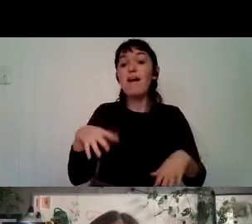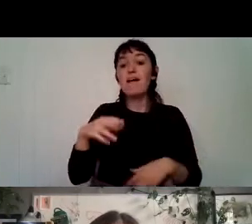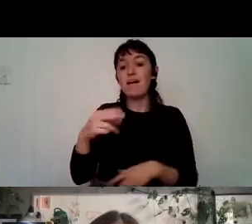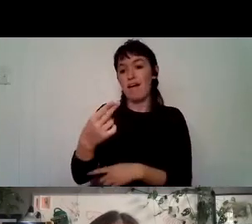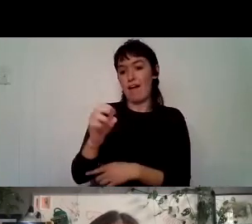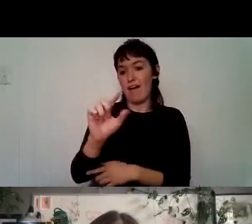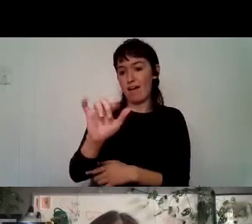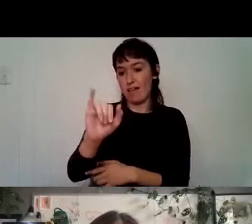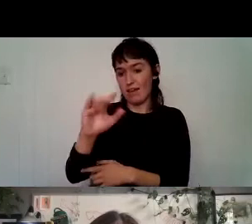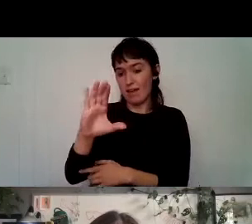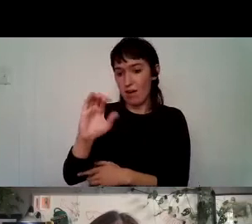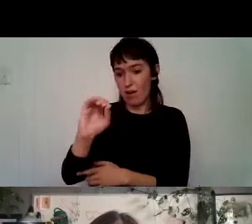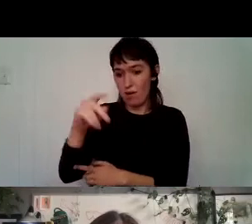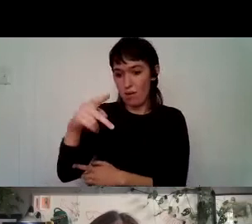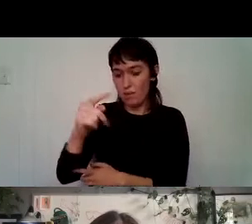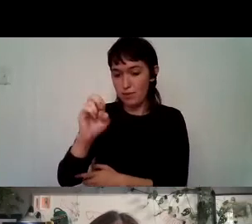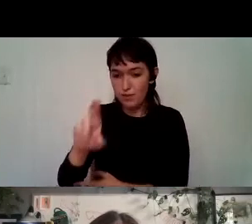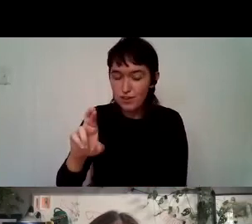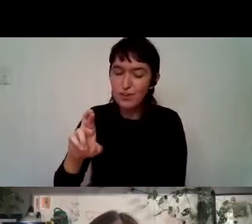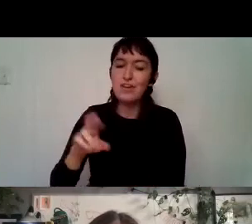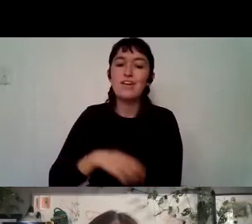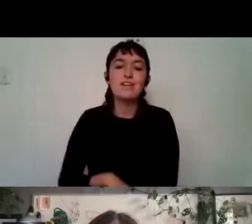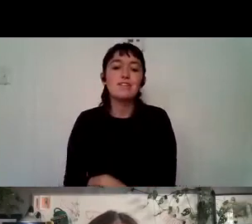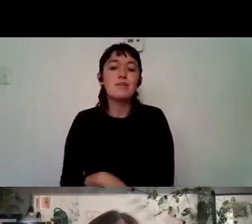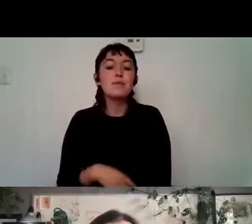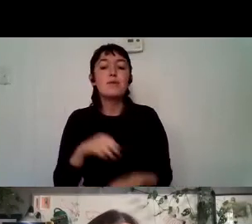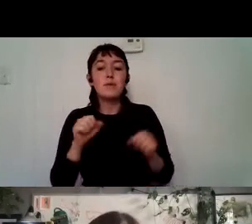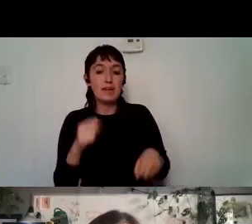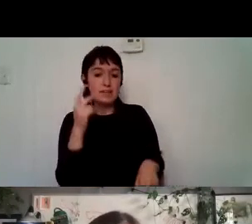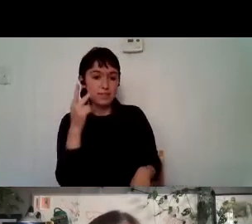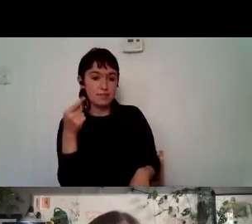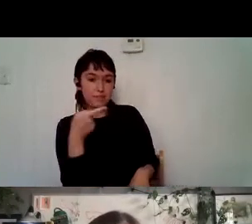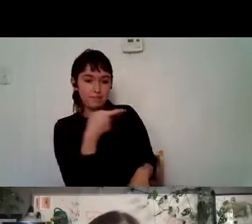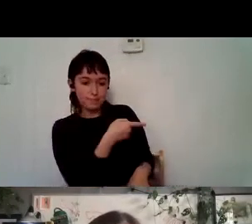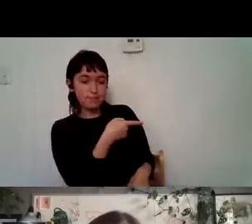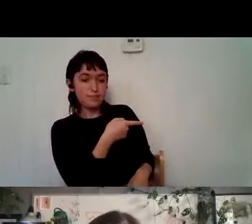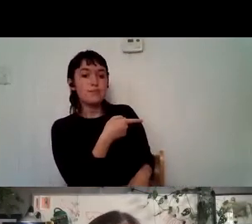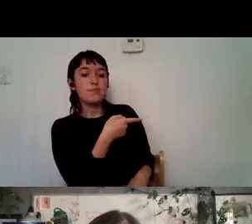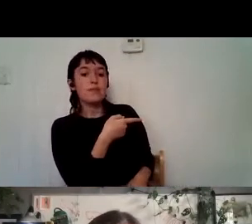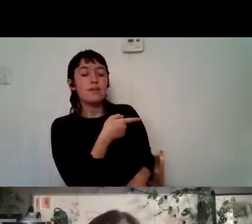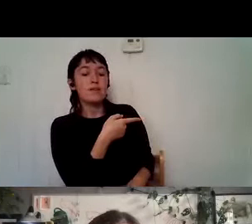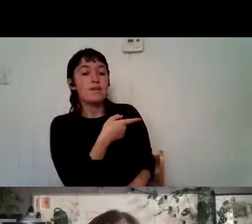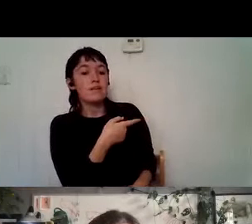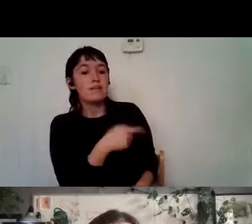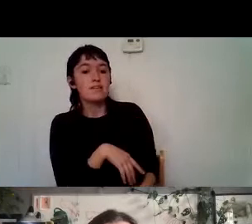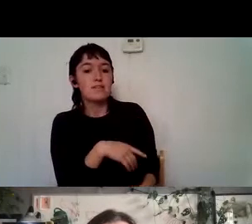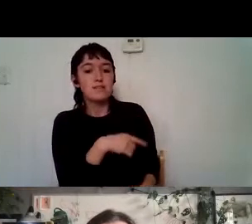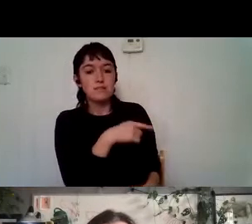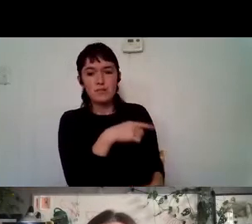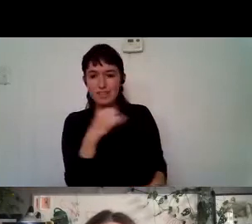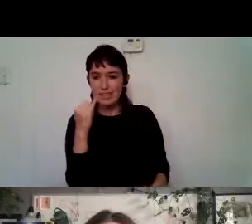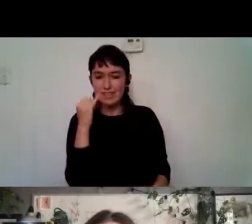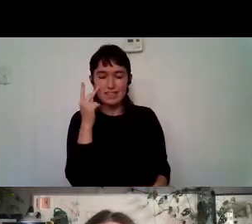has changed in time. For example, here at Sierra Negra Caldera, we even got a little rainbow when we get there. We